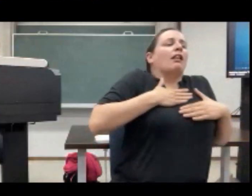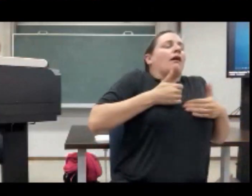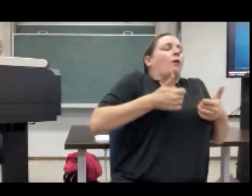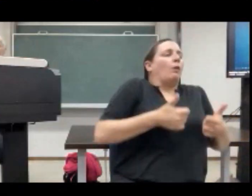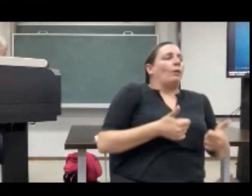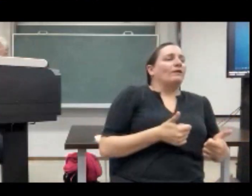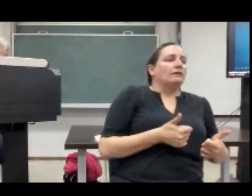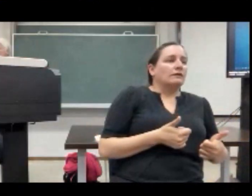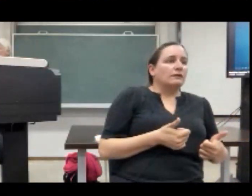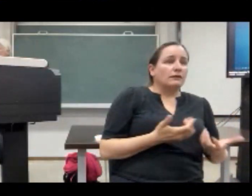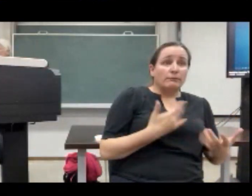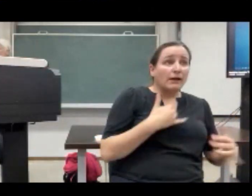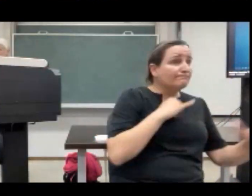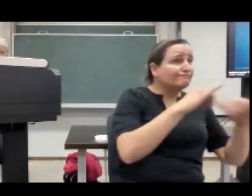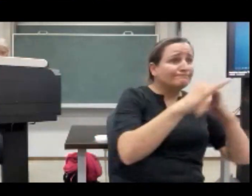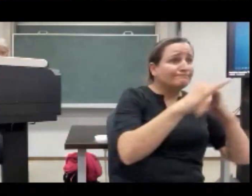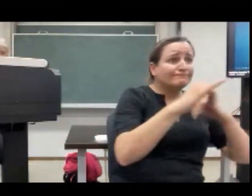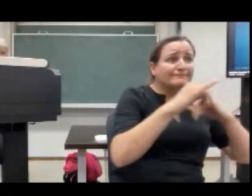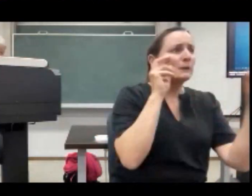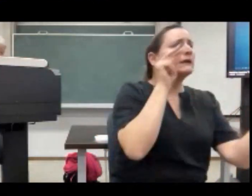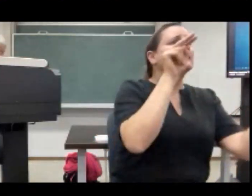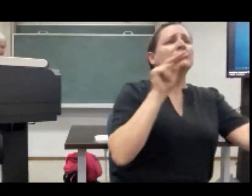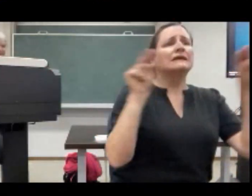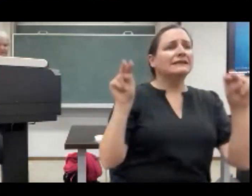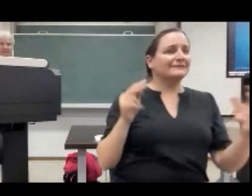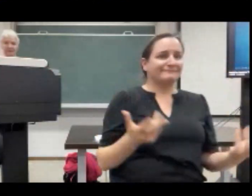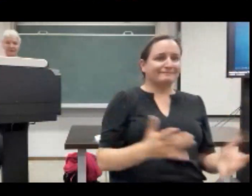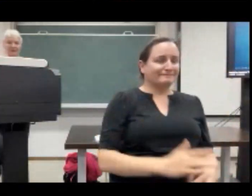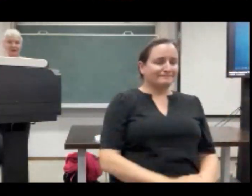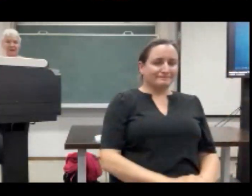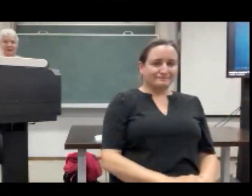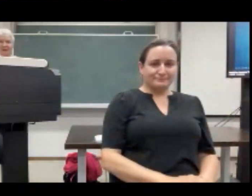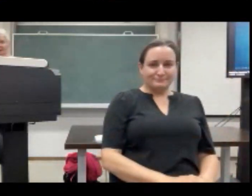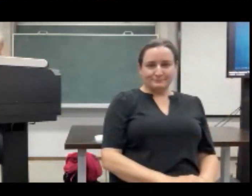Lack of communication with medical practitioners.